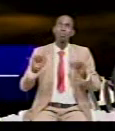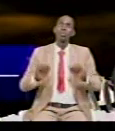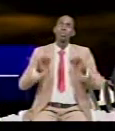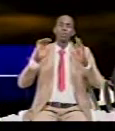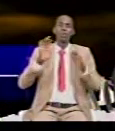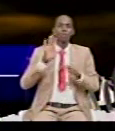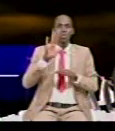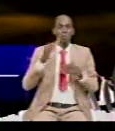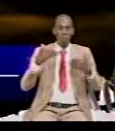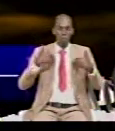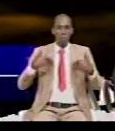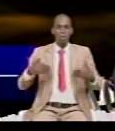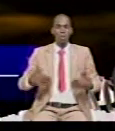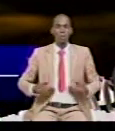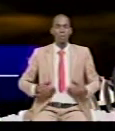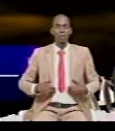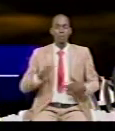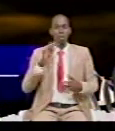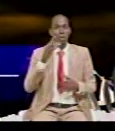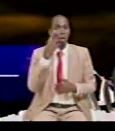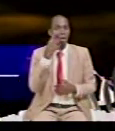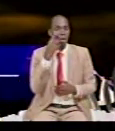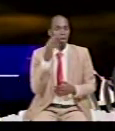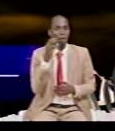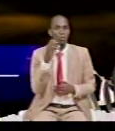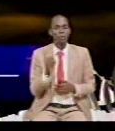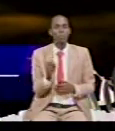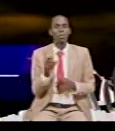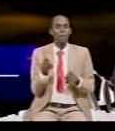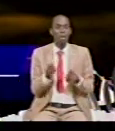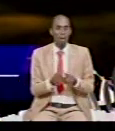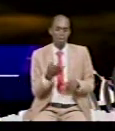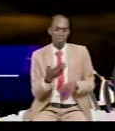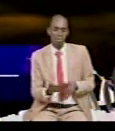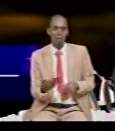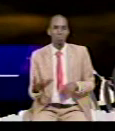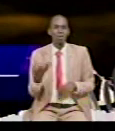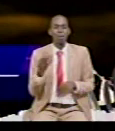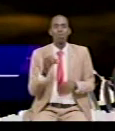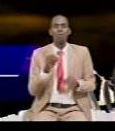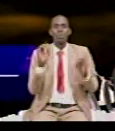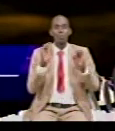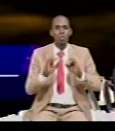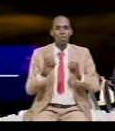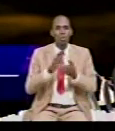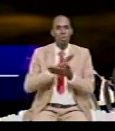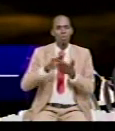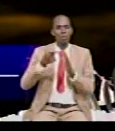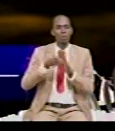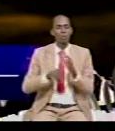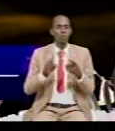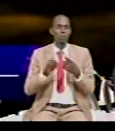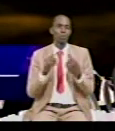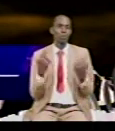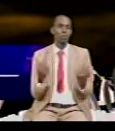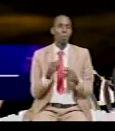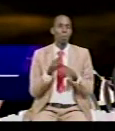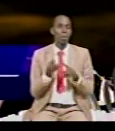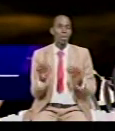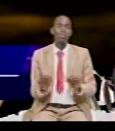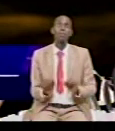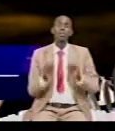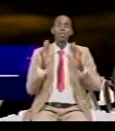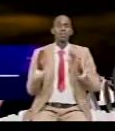members, your eyes, as instruments of unrighteousness unto sin, but yield